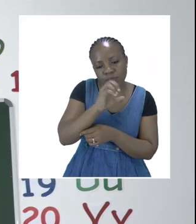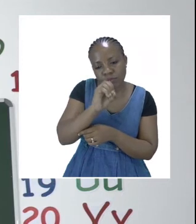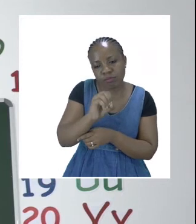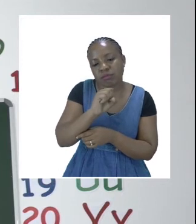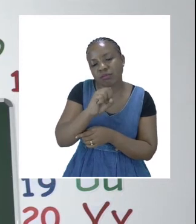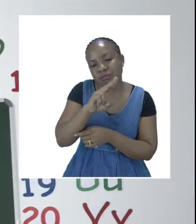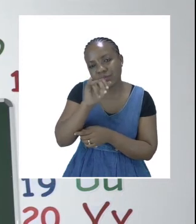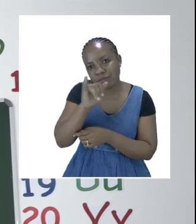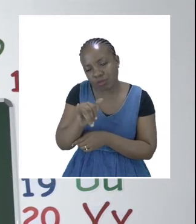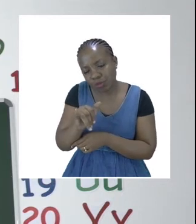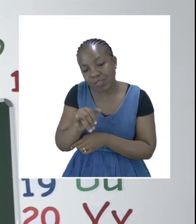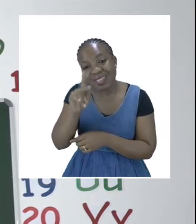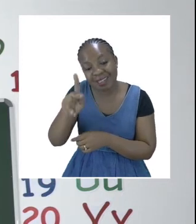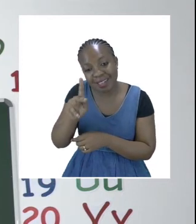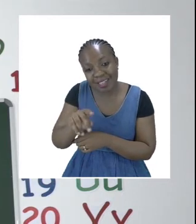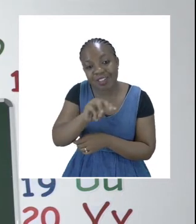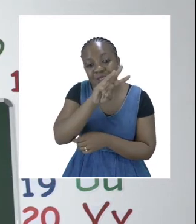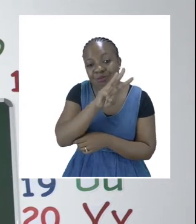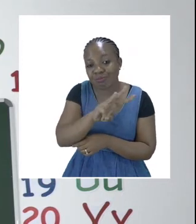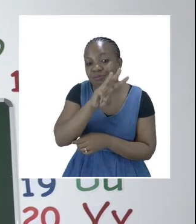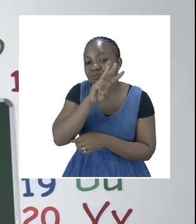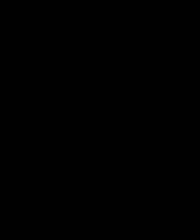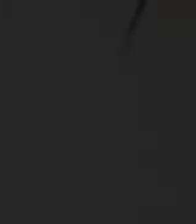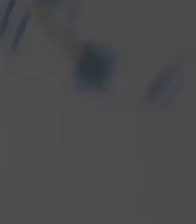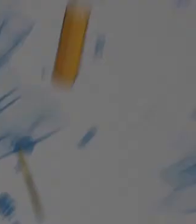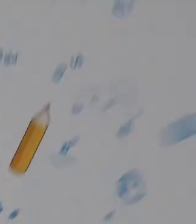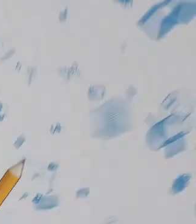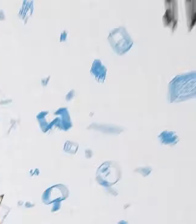our website, Zoshi Online.